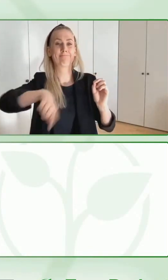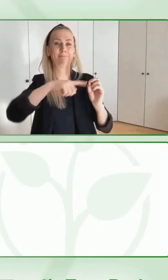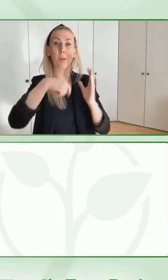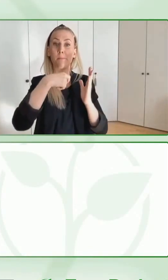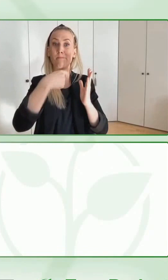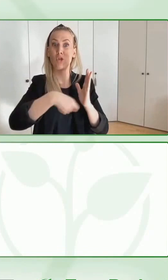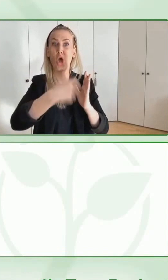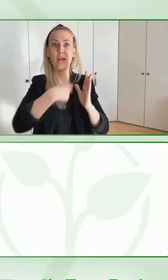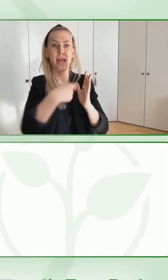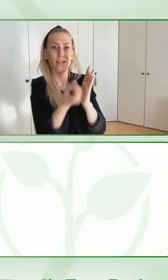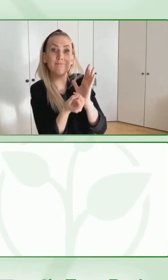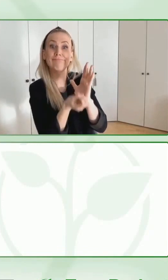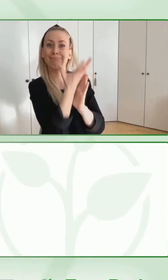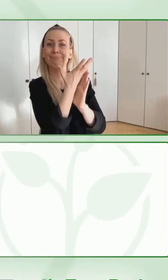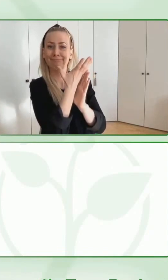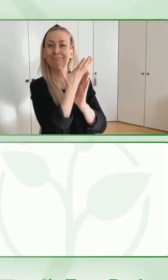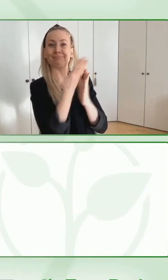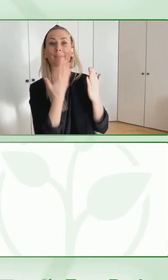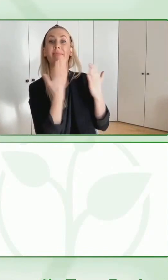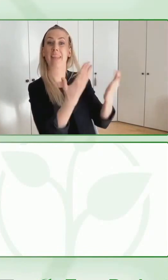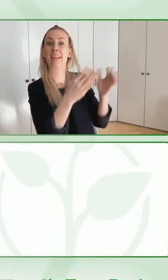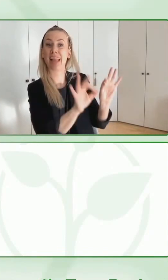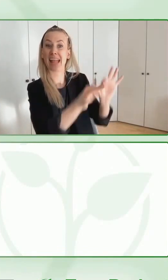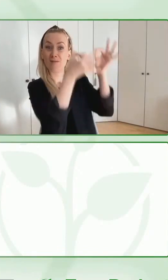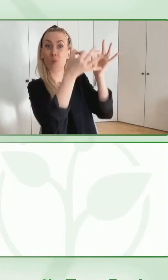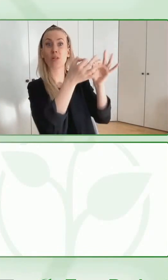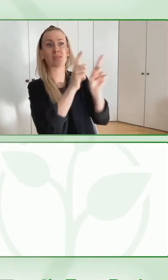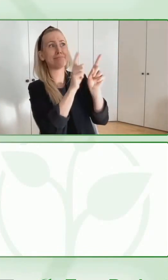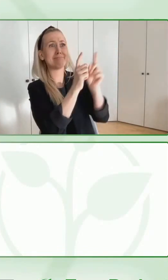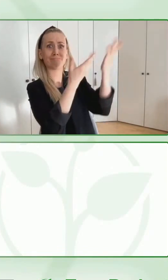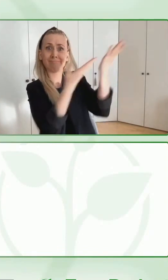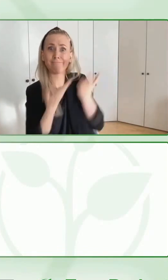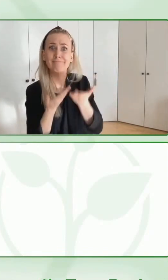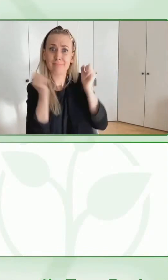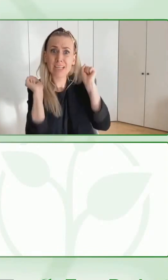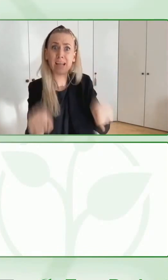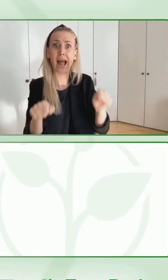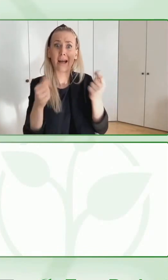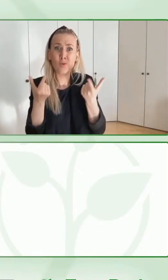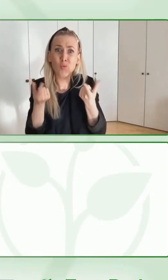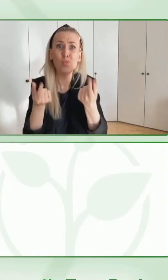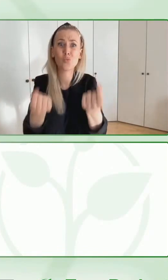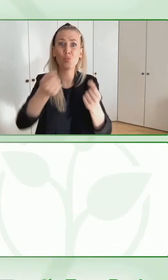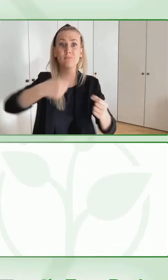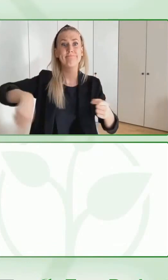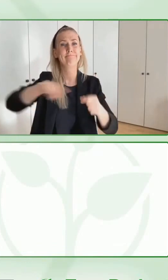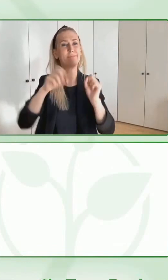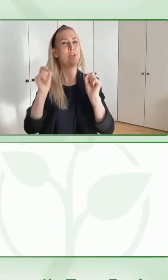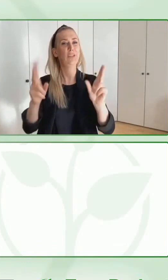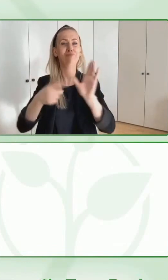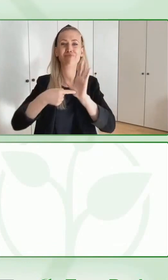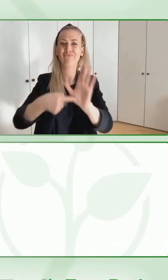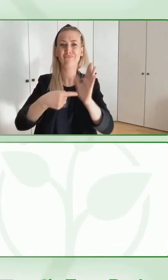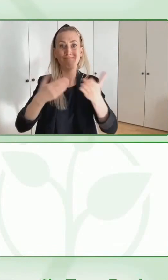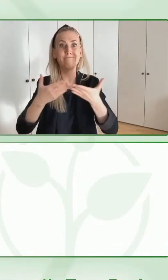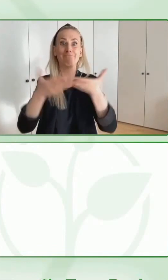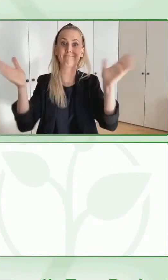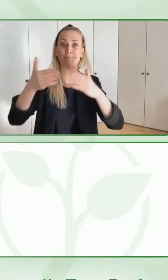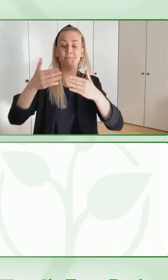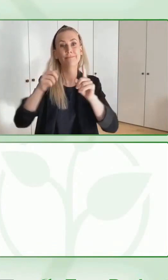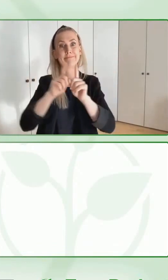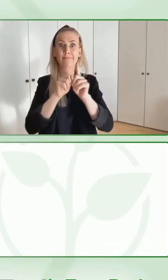requires sex education experts, deaf native signers, there's also queer deaf people who have been